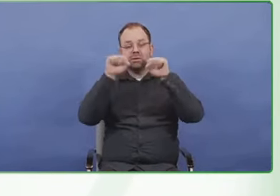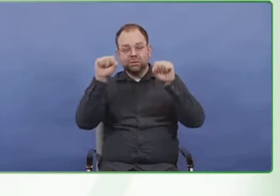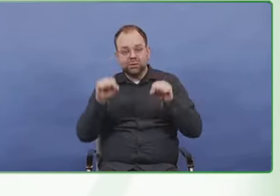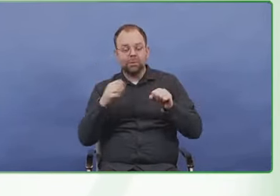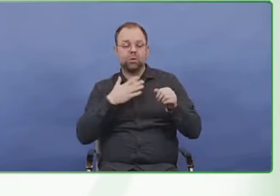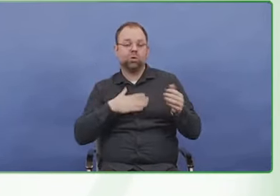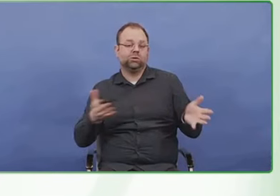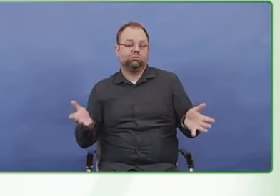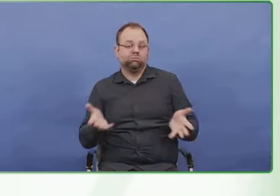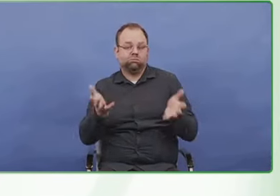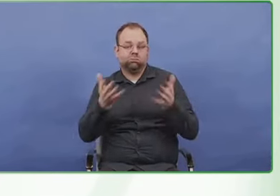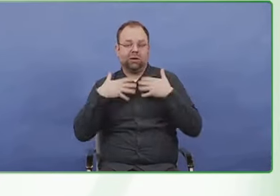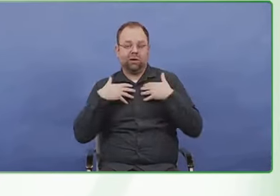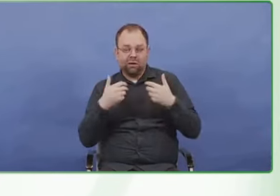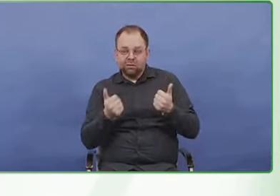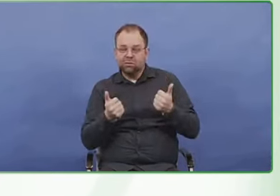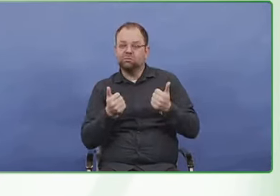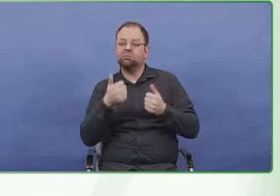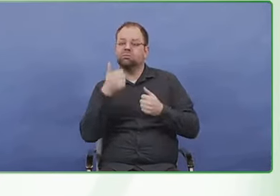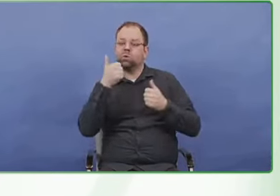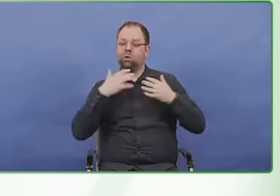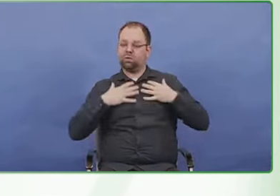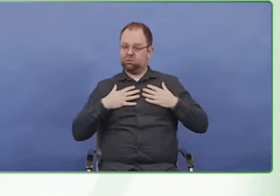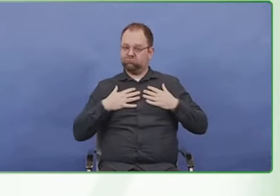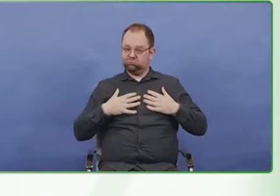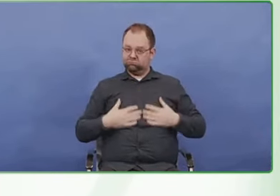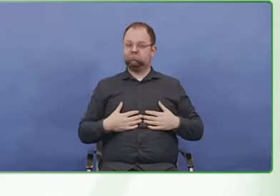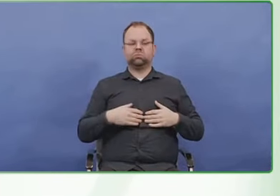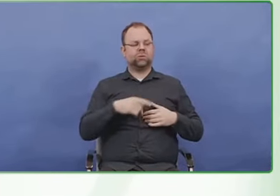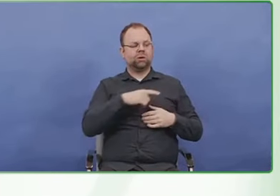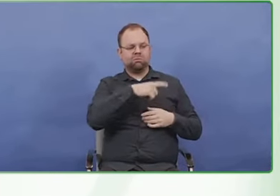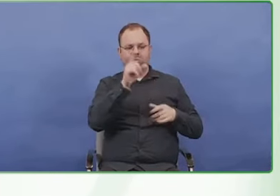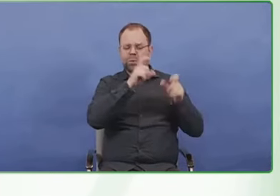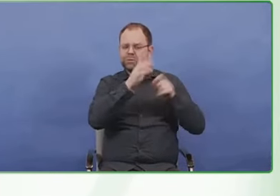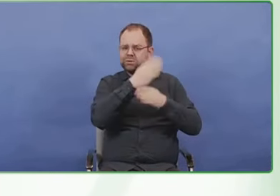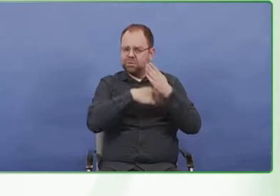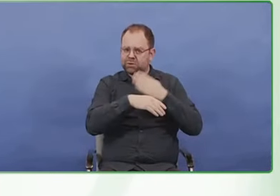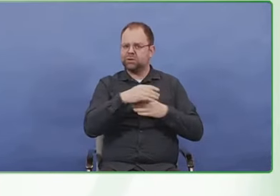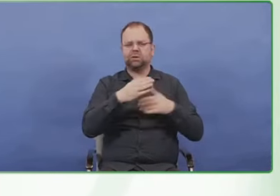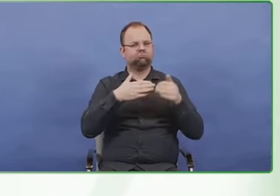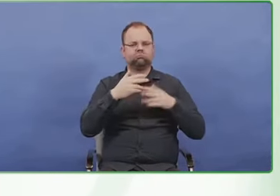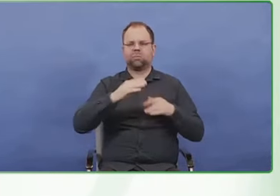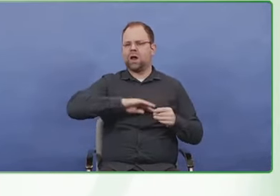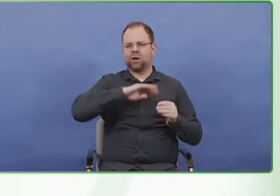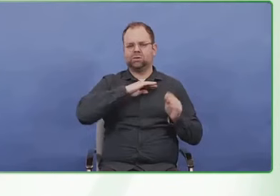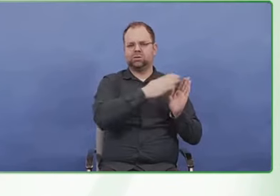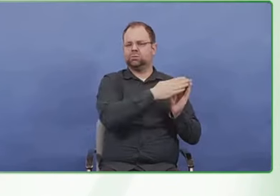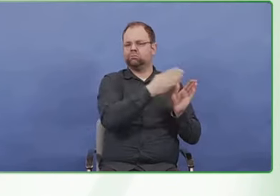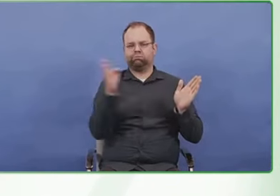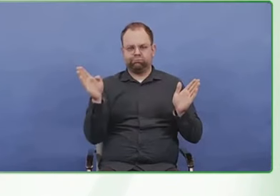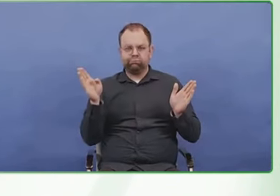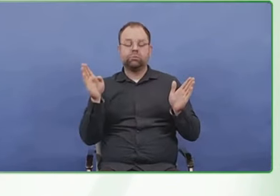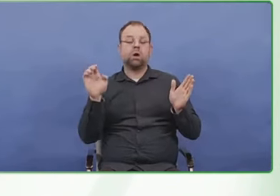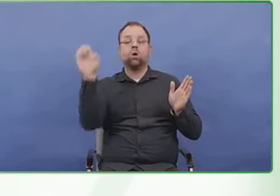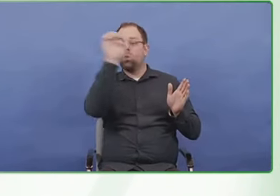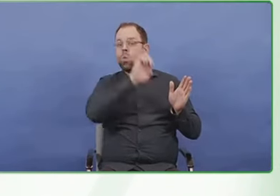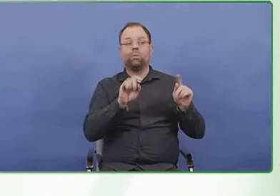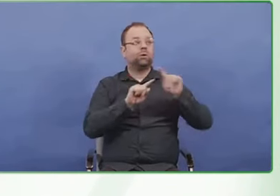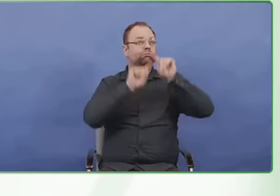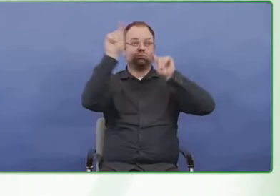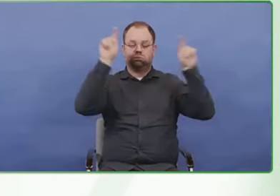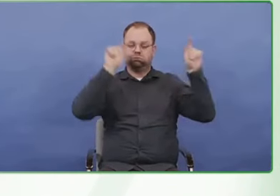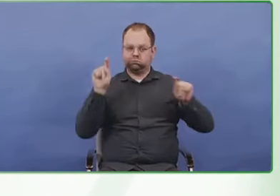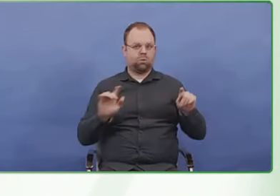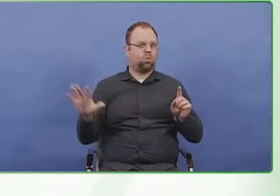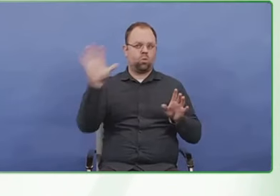of discrimination and barriers to accessing healthcare, whether that to be do with attitudinal physical communication concerns,